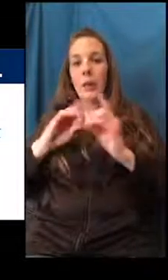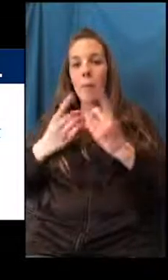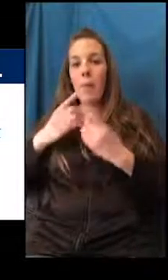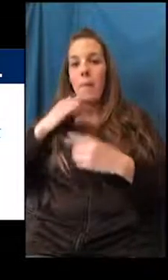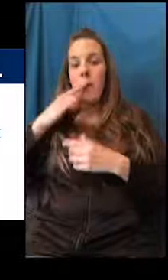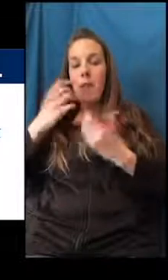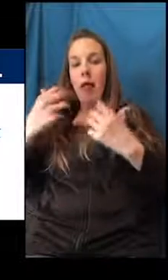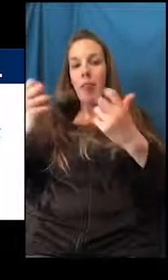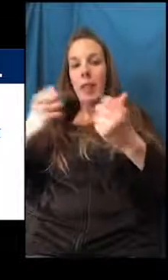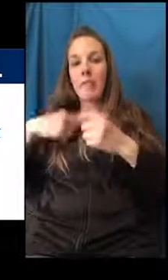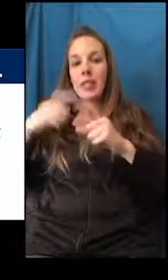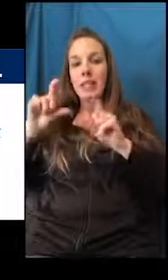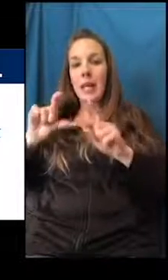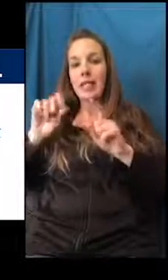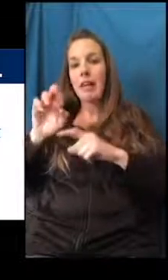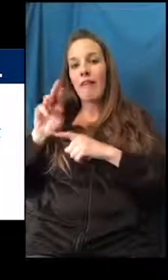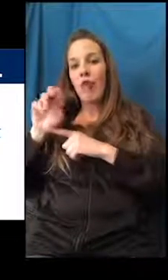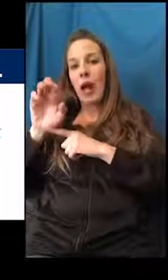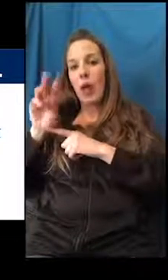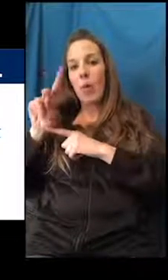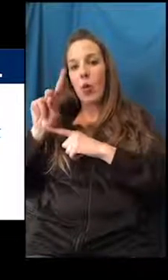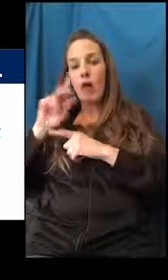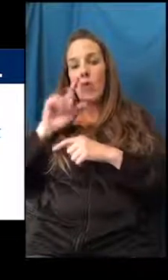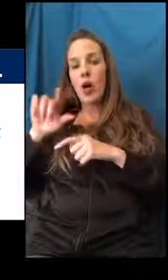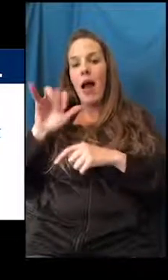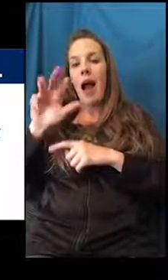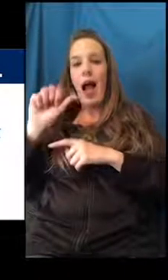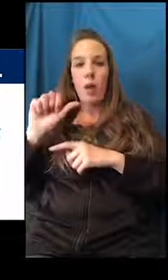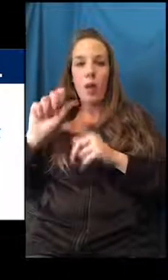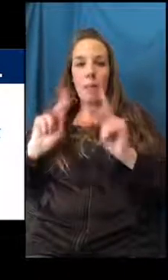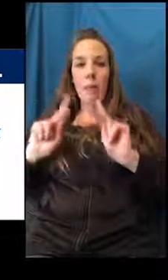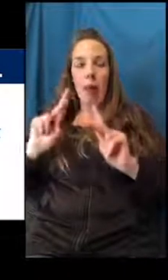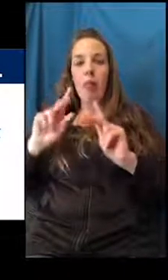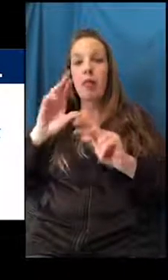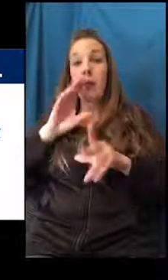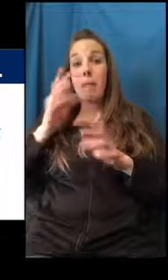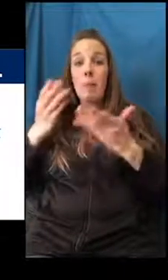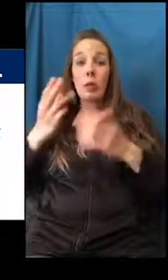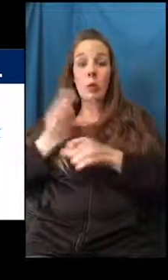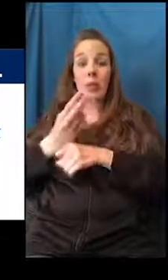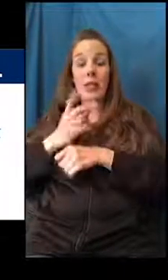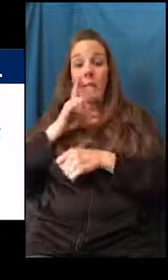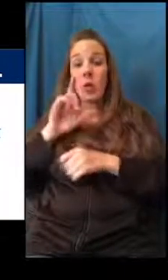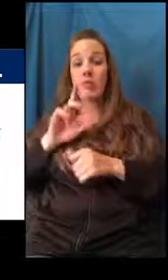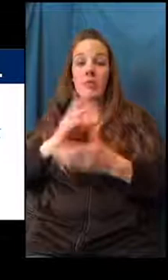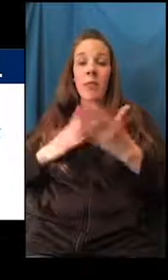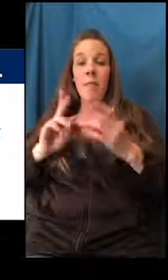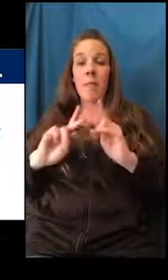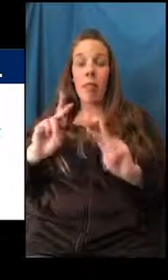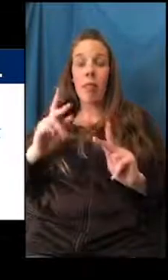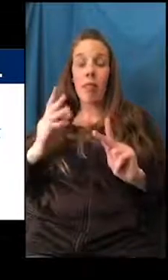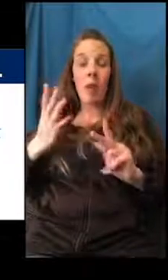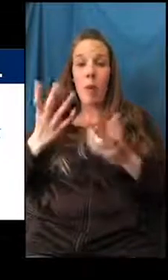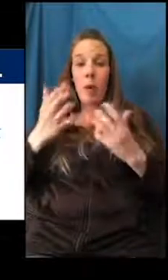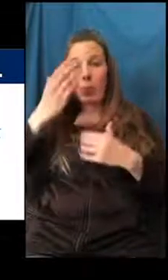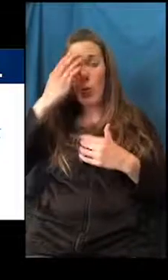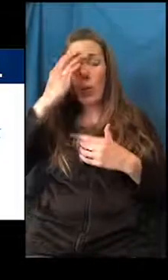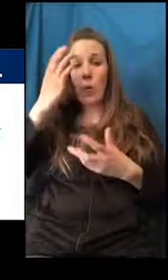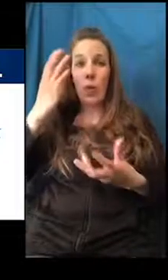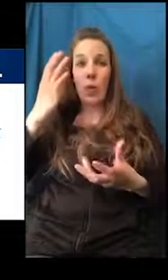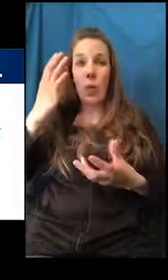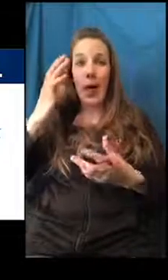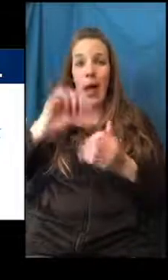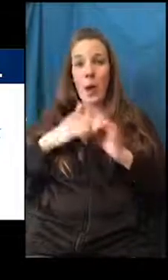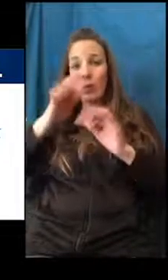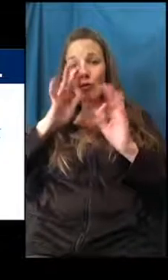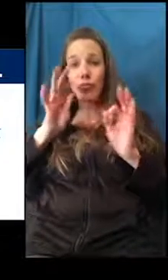testing framework for Iowans. This may be useful for some people that want to know how decisions are being made on